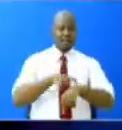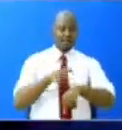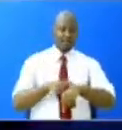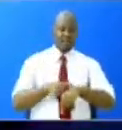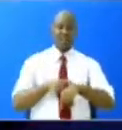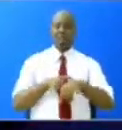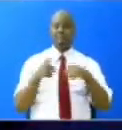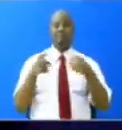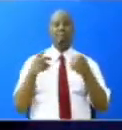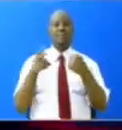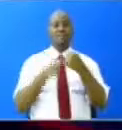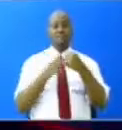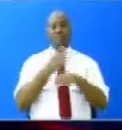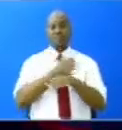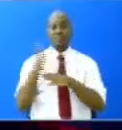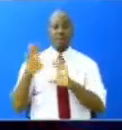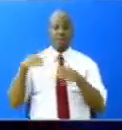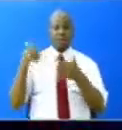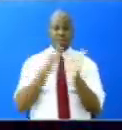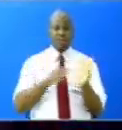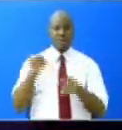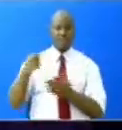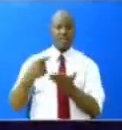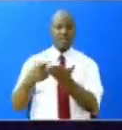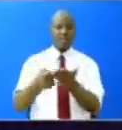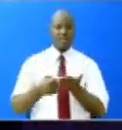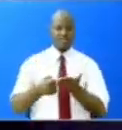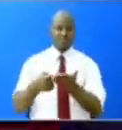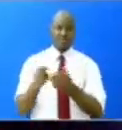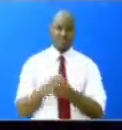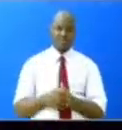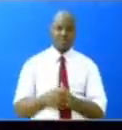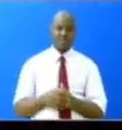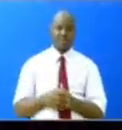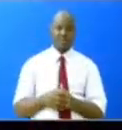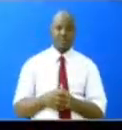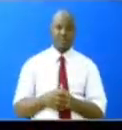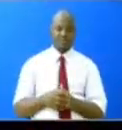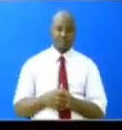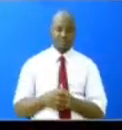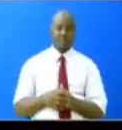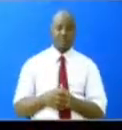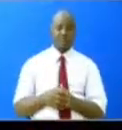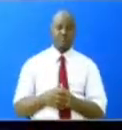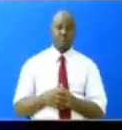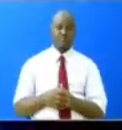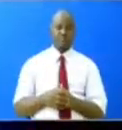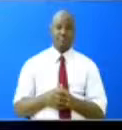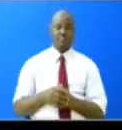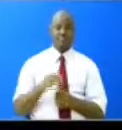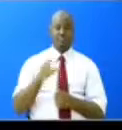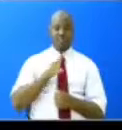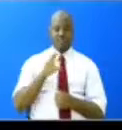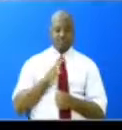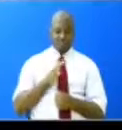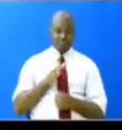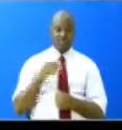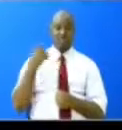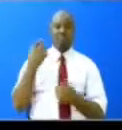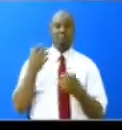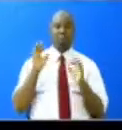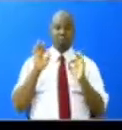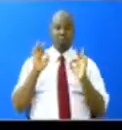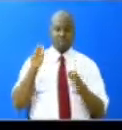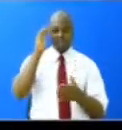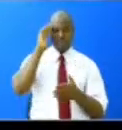past seven. How have you prepared for this debate? Well, to start with, I'm a guy who keeps time. You know, I was a guy in uniform.